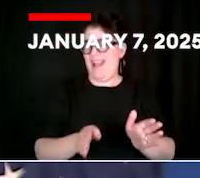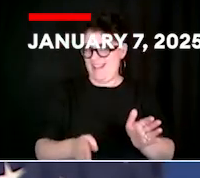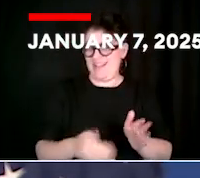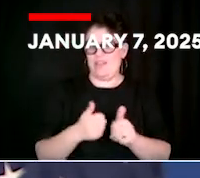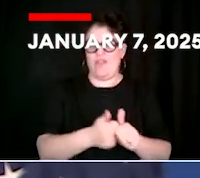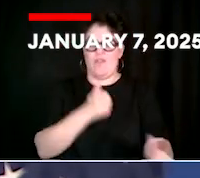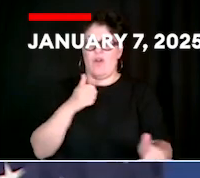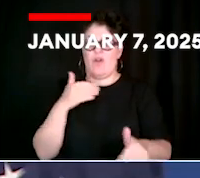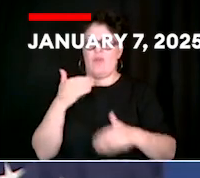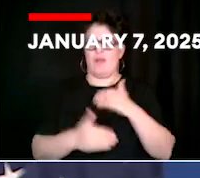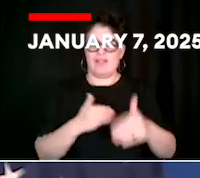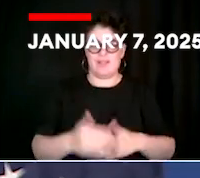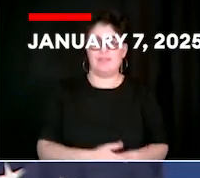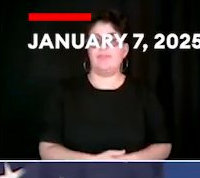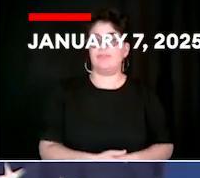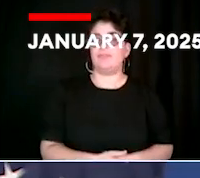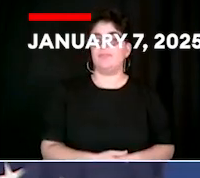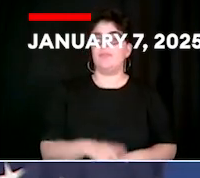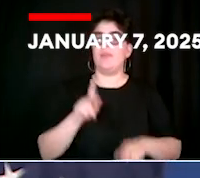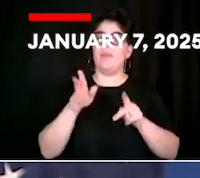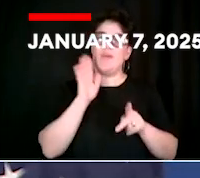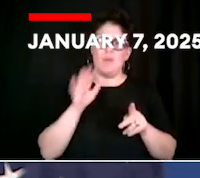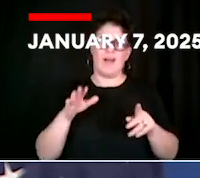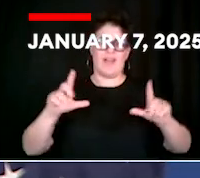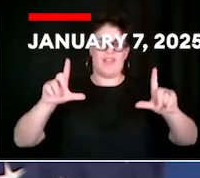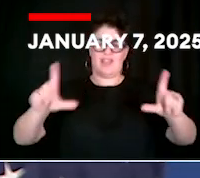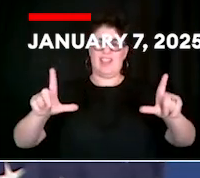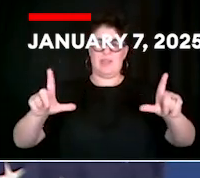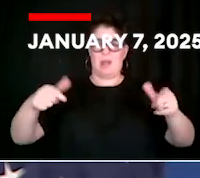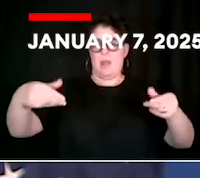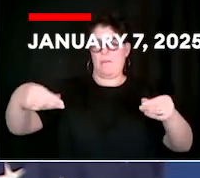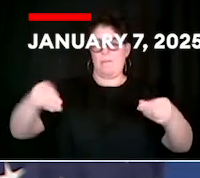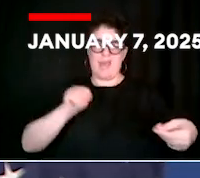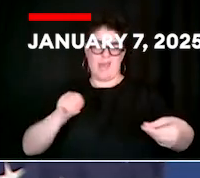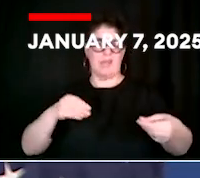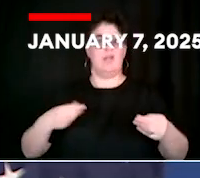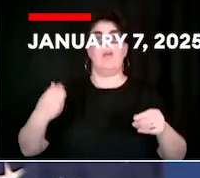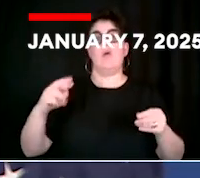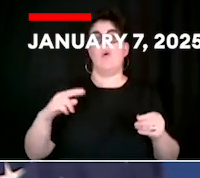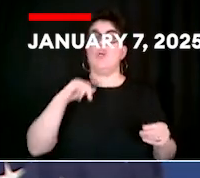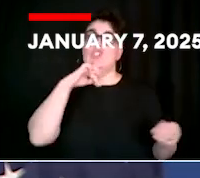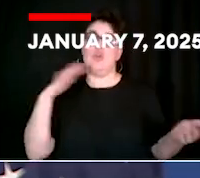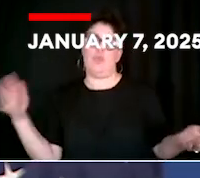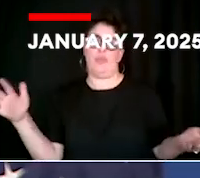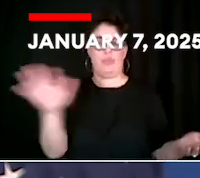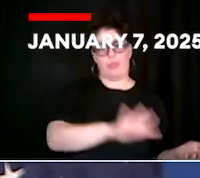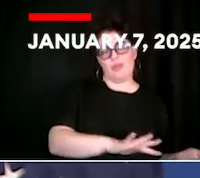dirt on their plates, how they bend the plates, how they do all sorts of things. You know, that's just how folks are.